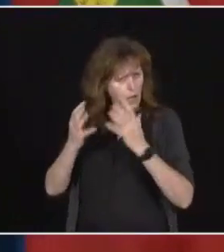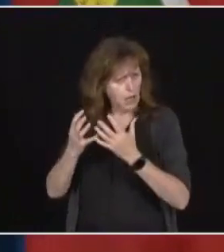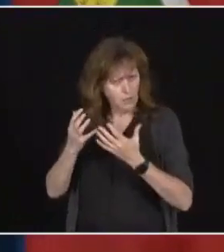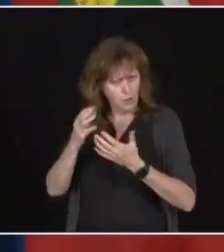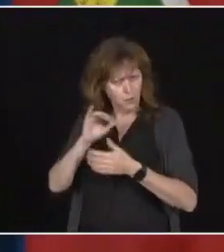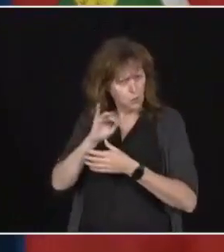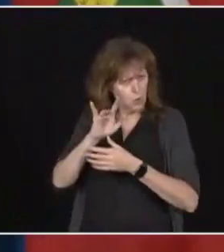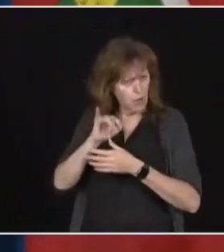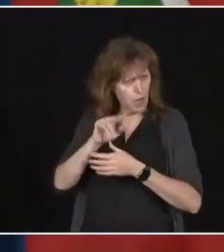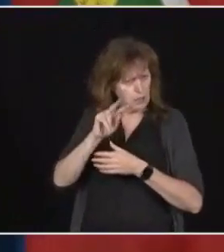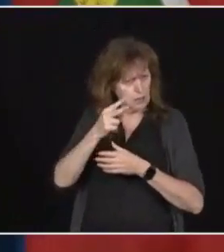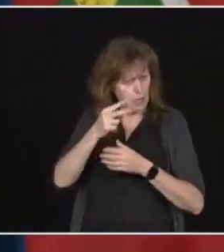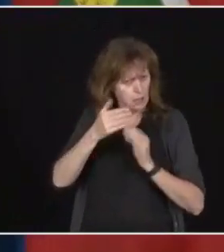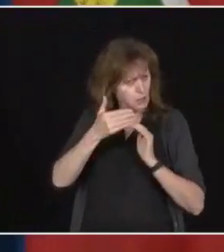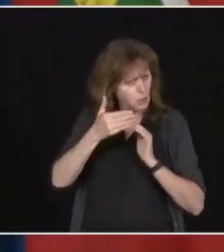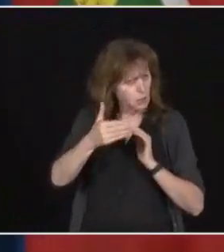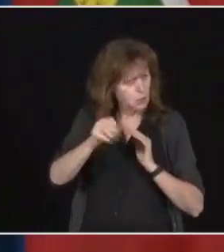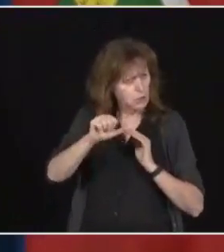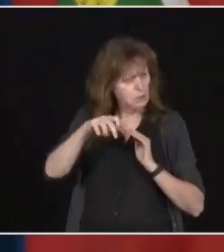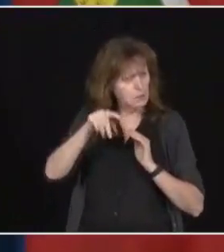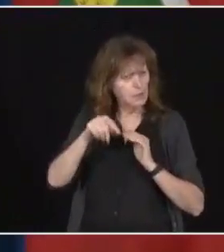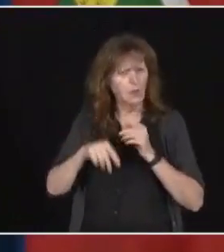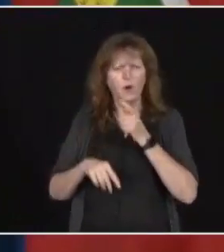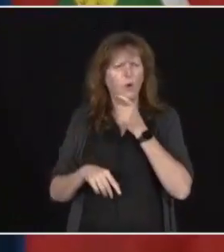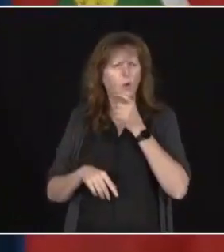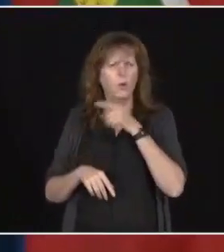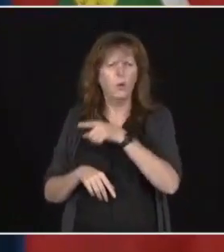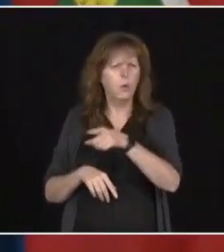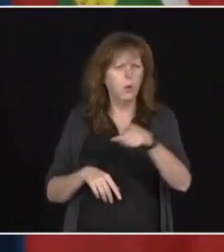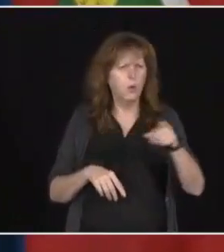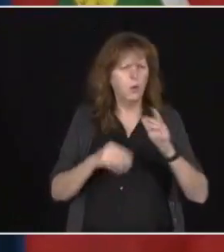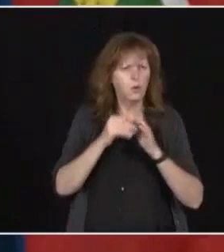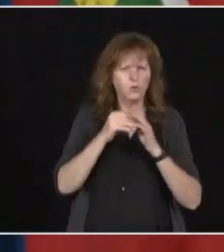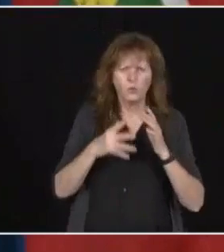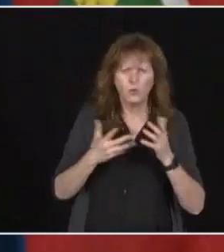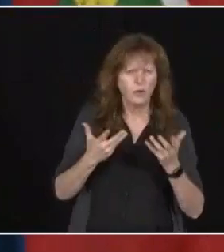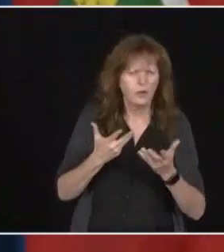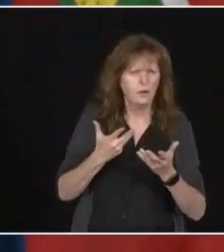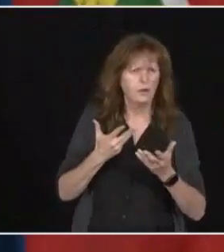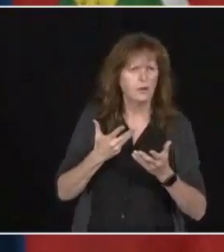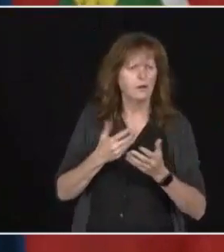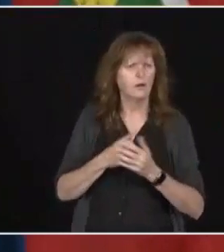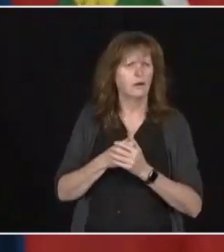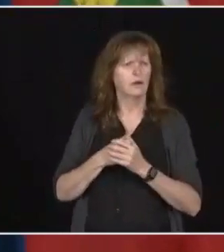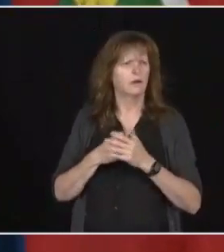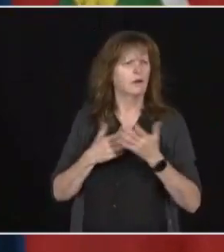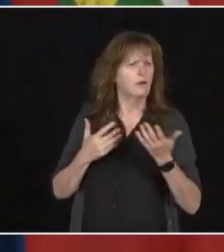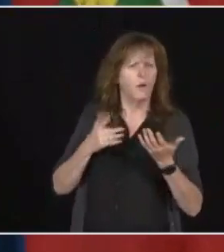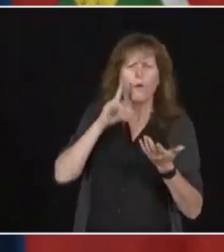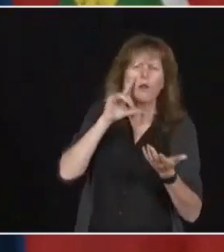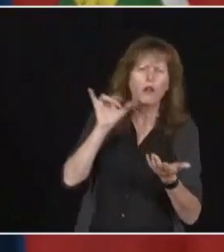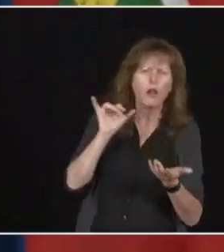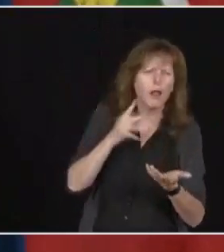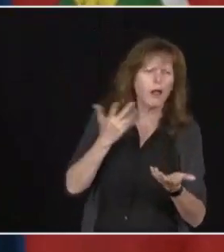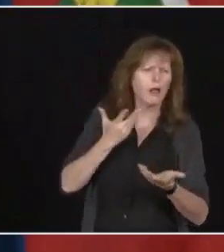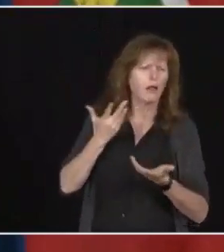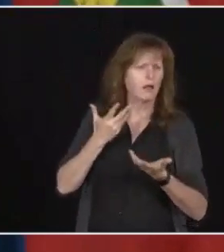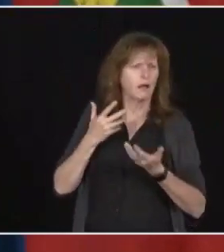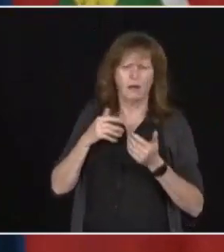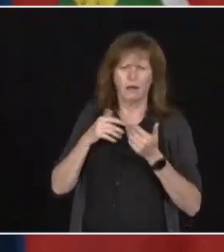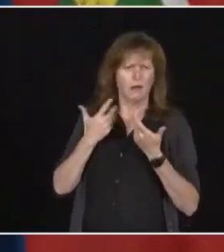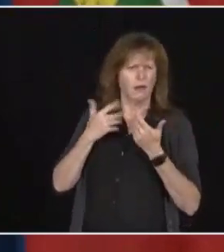So who are these students, and exactly what will that look like for them? How will